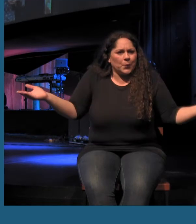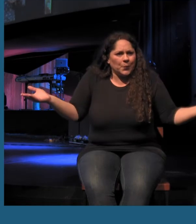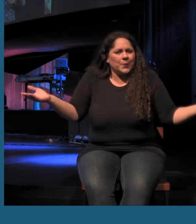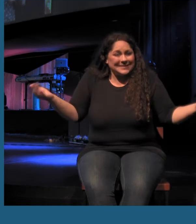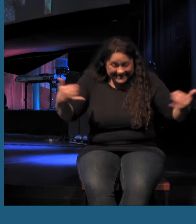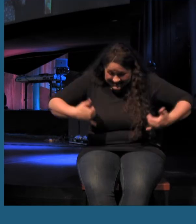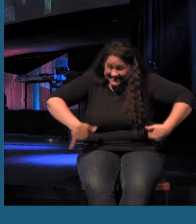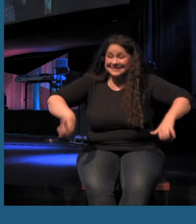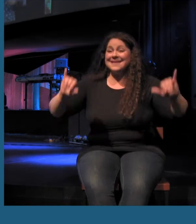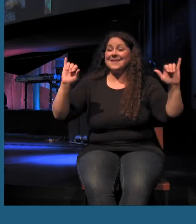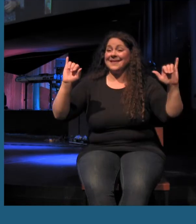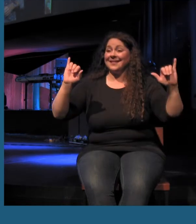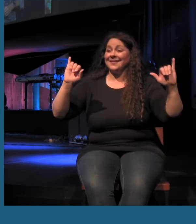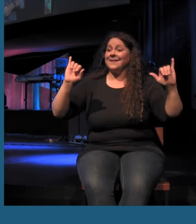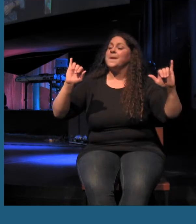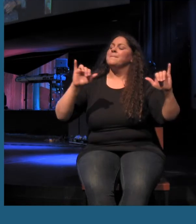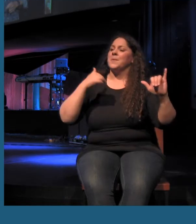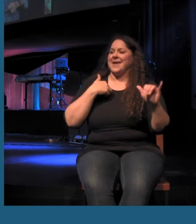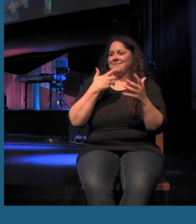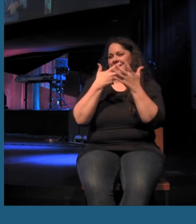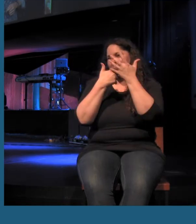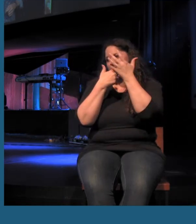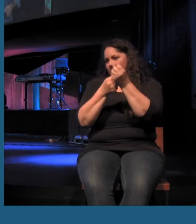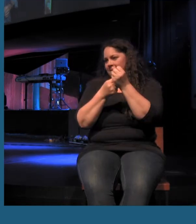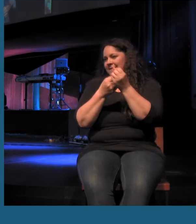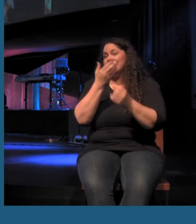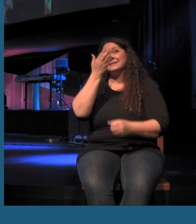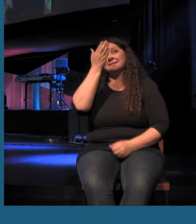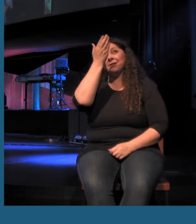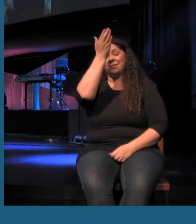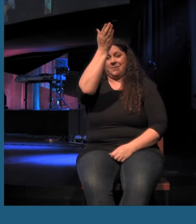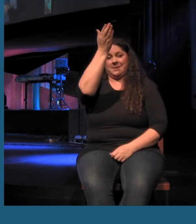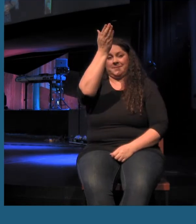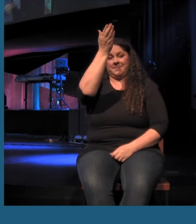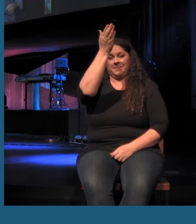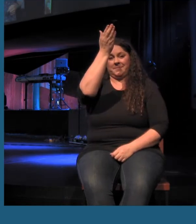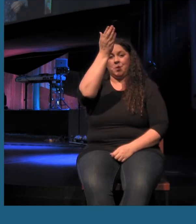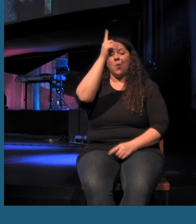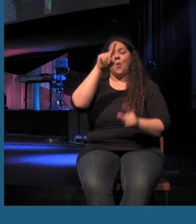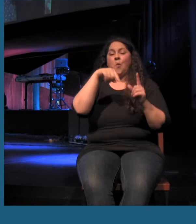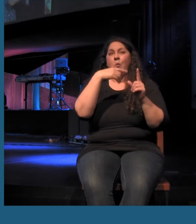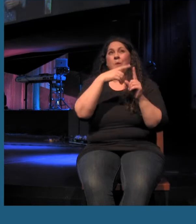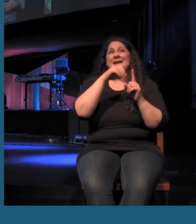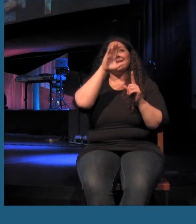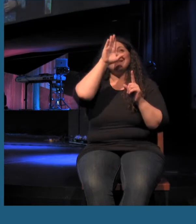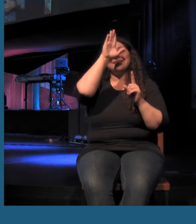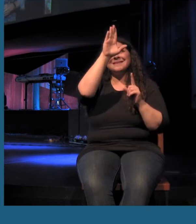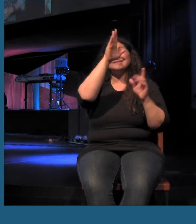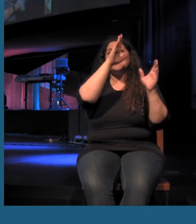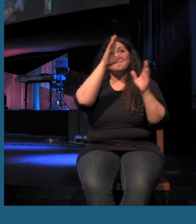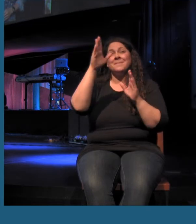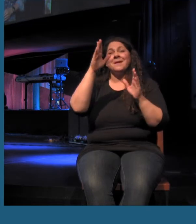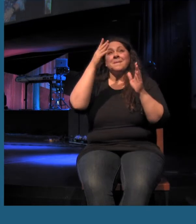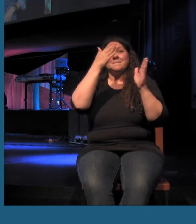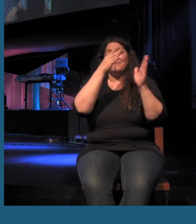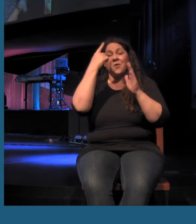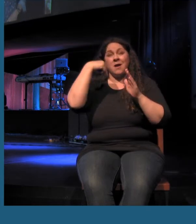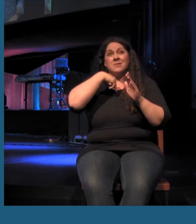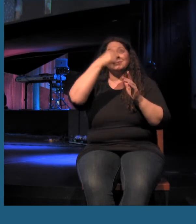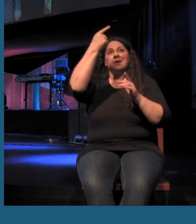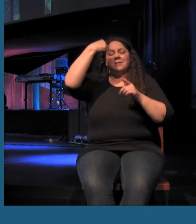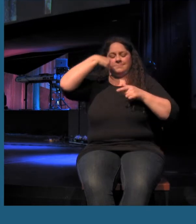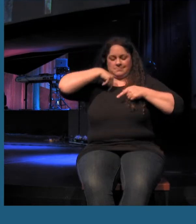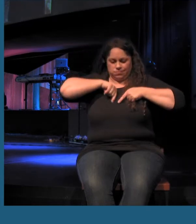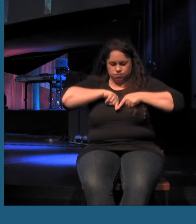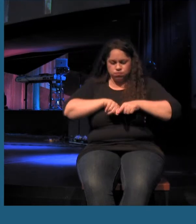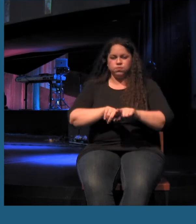we experience when we're aligned with God. This is the confidence that Nehemiah had. So the